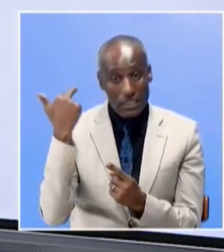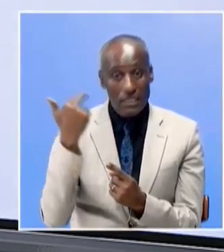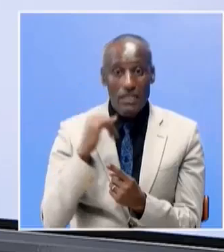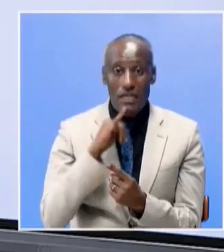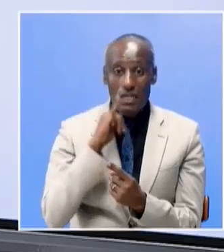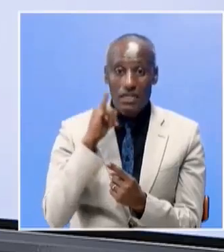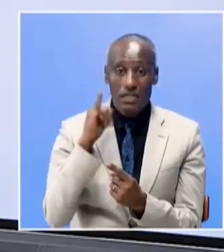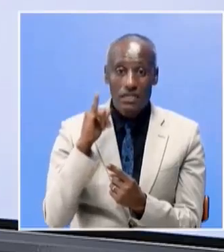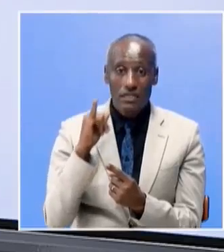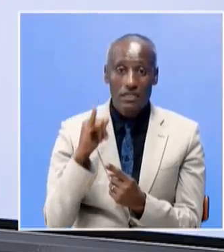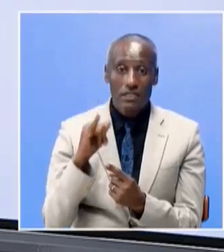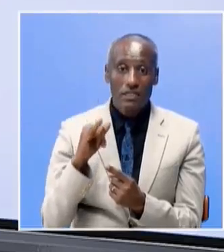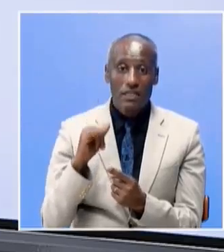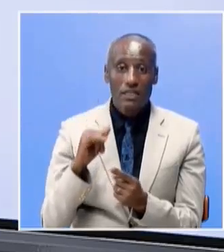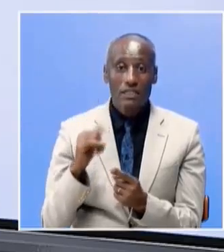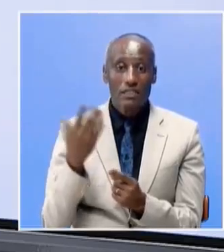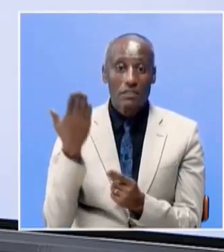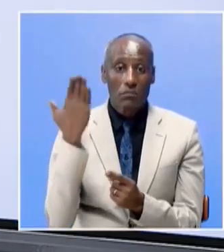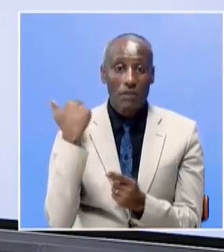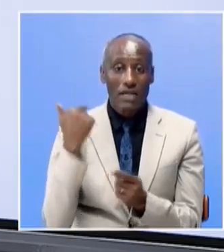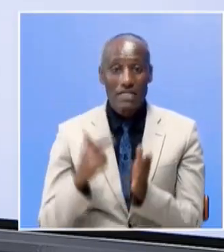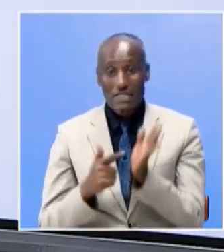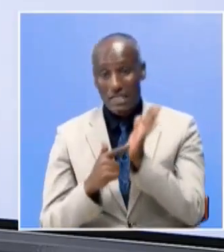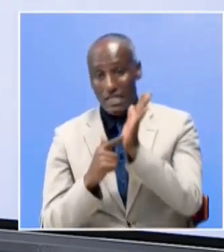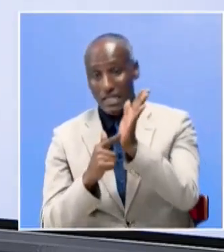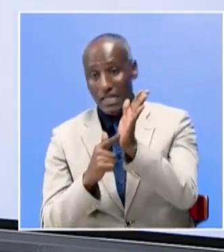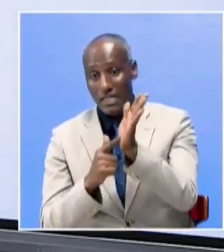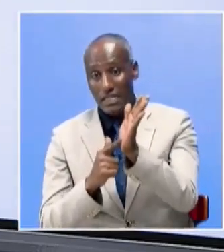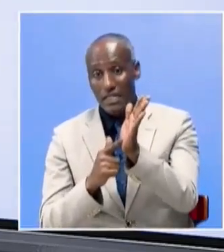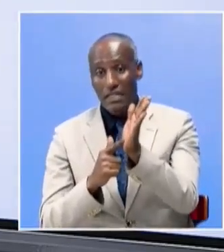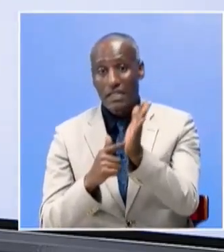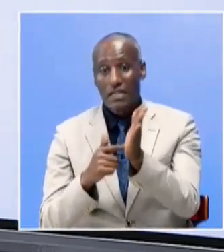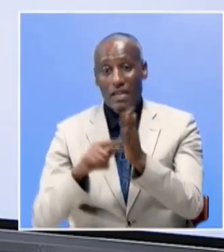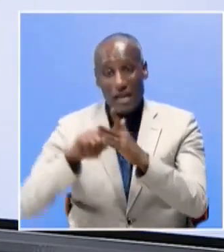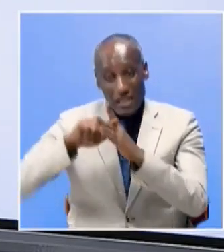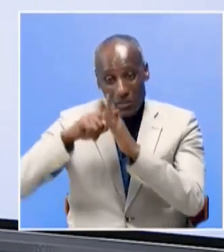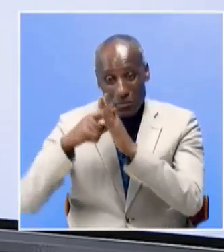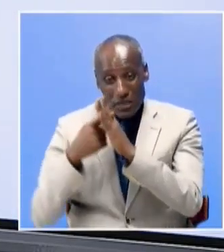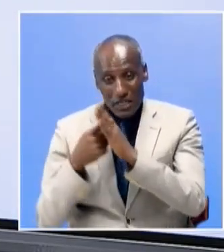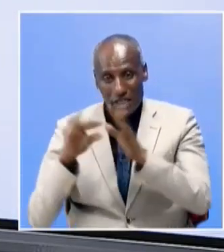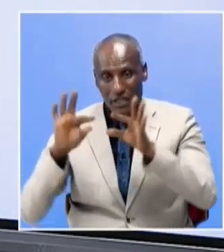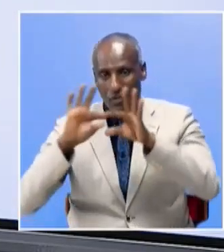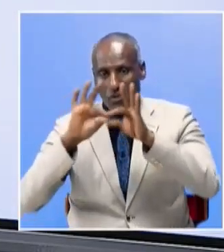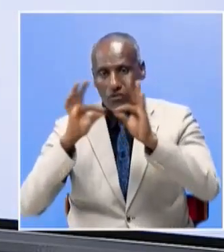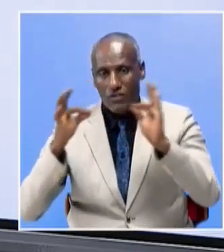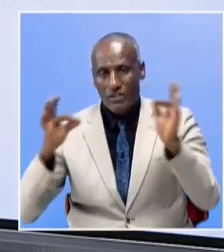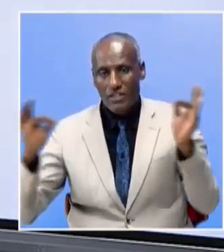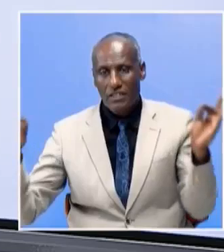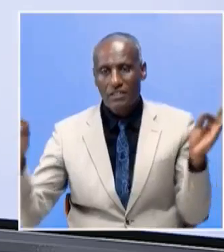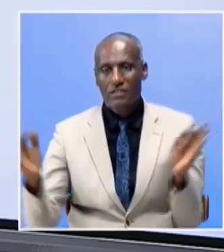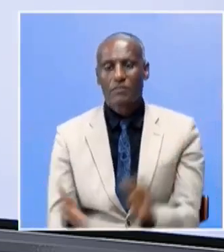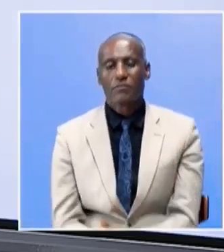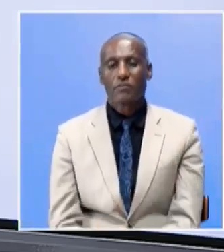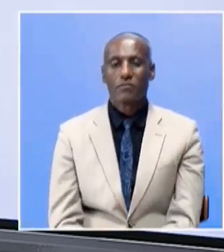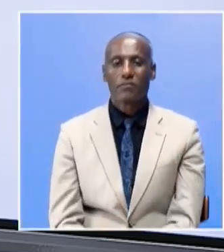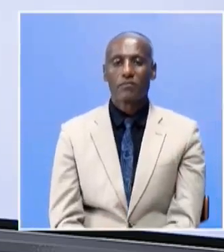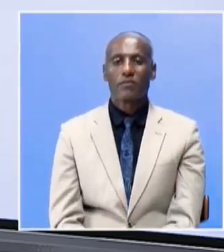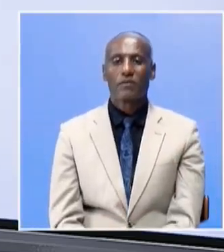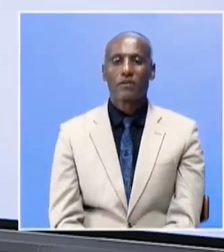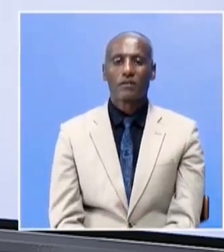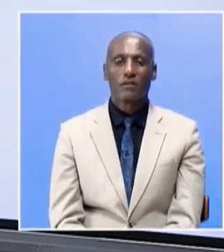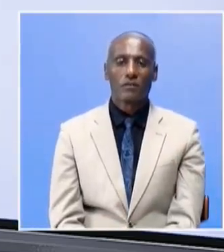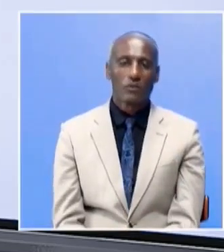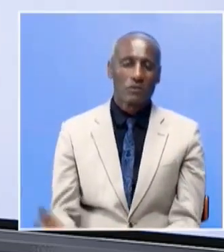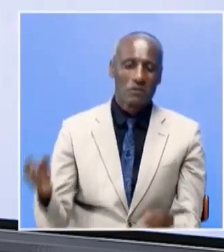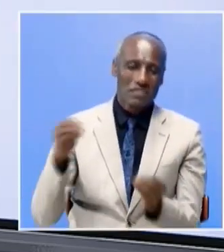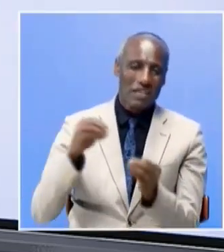put past indicator at the beginning of the sentence. Okay? So we cannot use another D or ED or